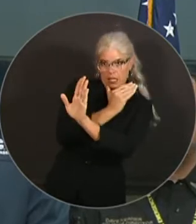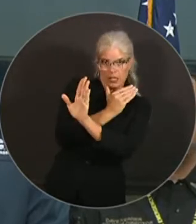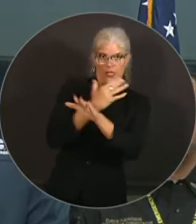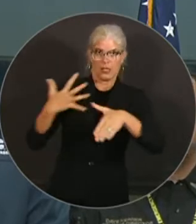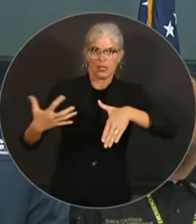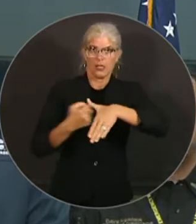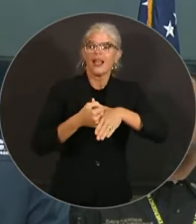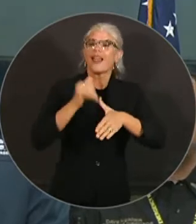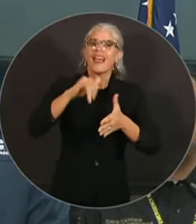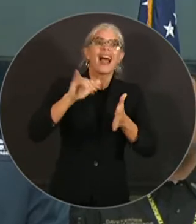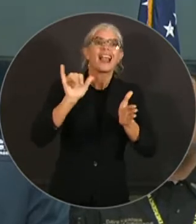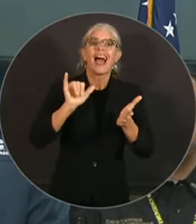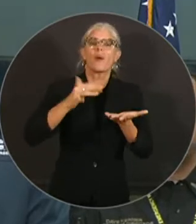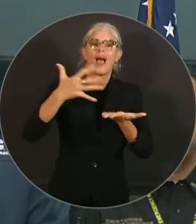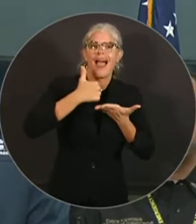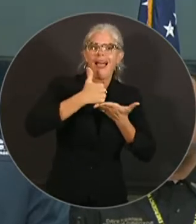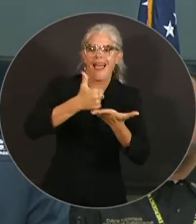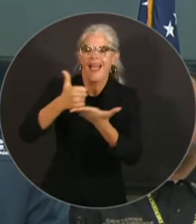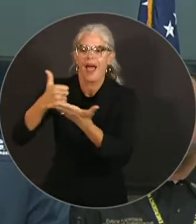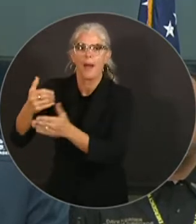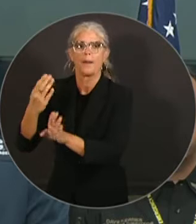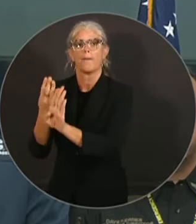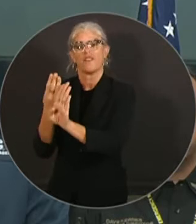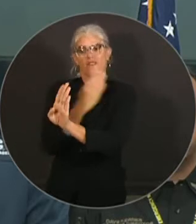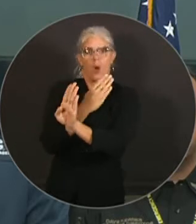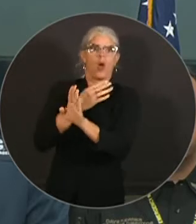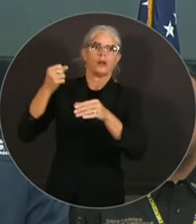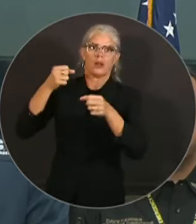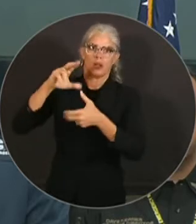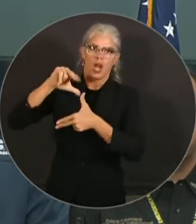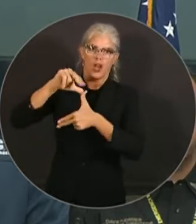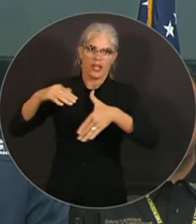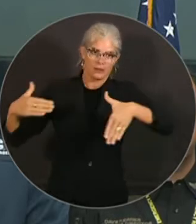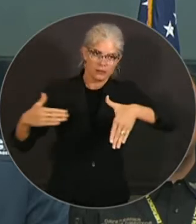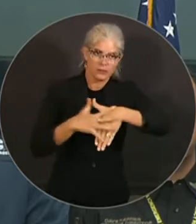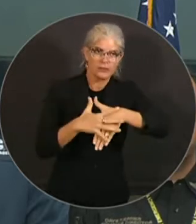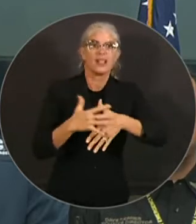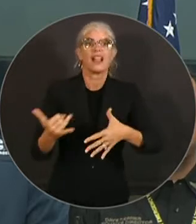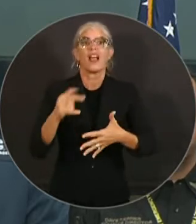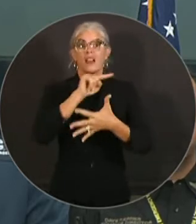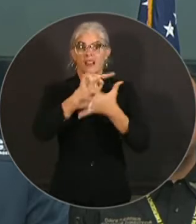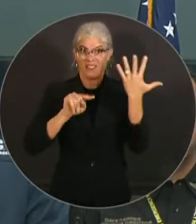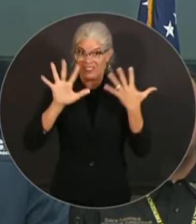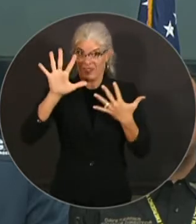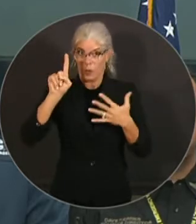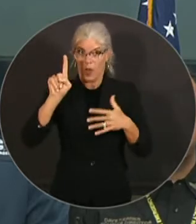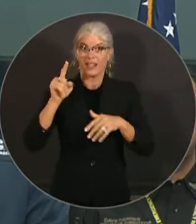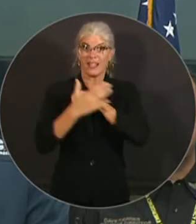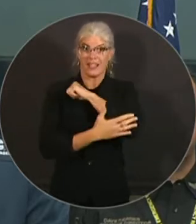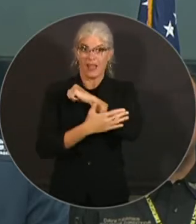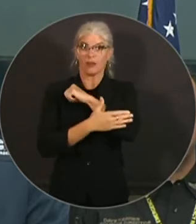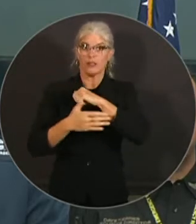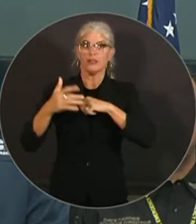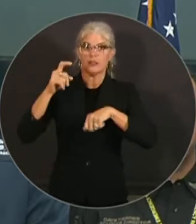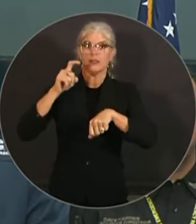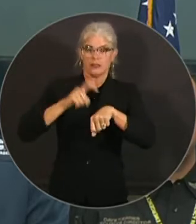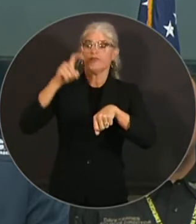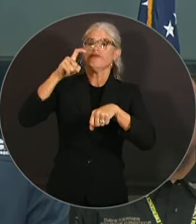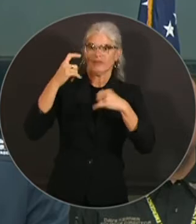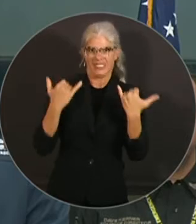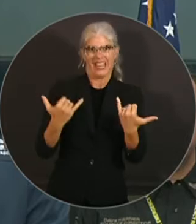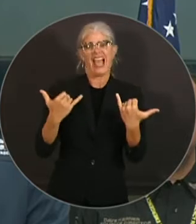also be approved. We currently have 51 counties under a state of emergency. As of 3